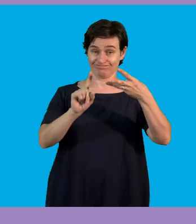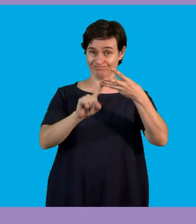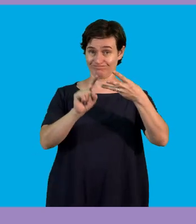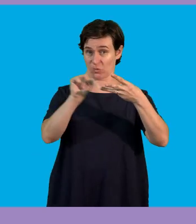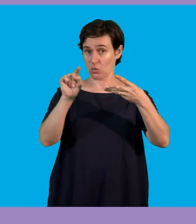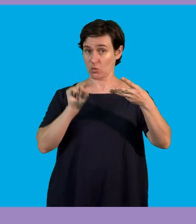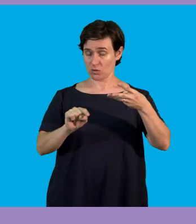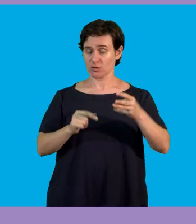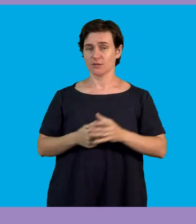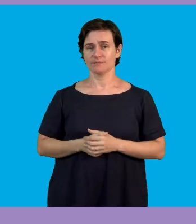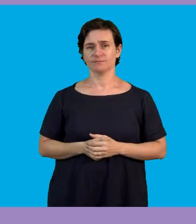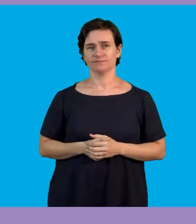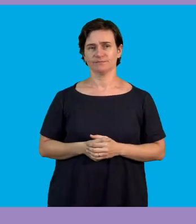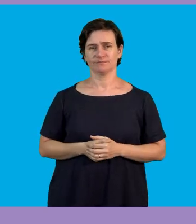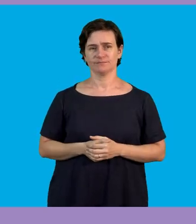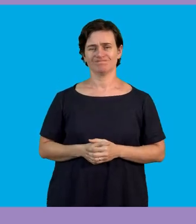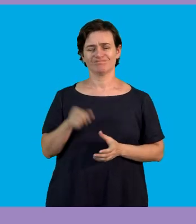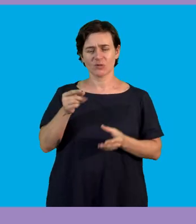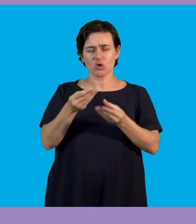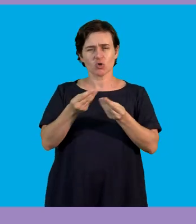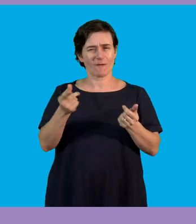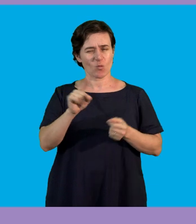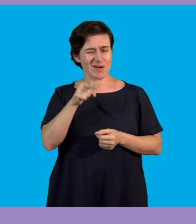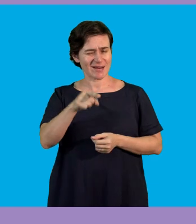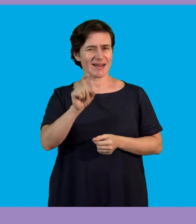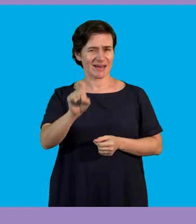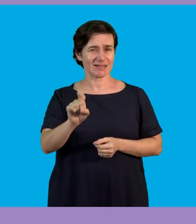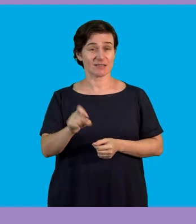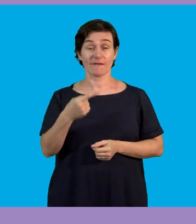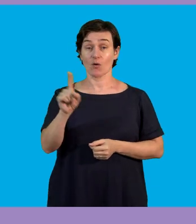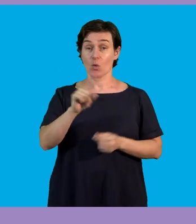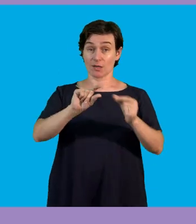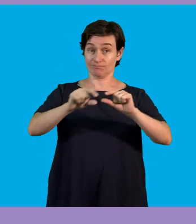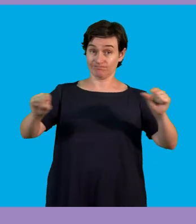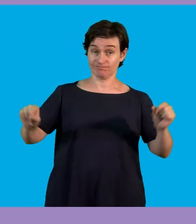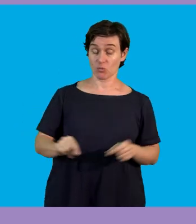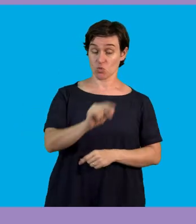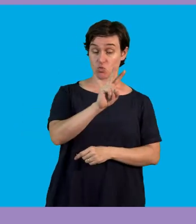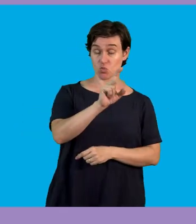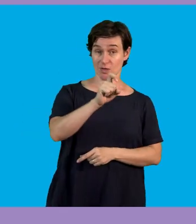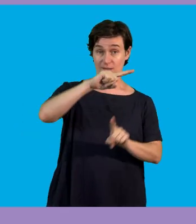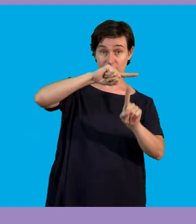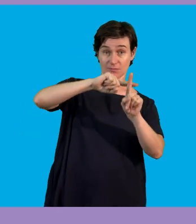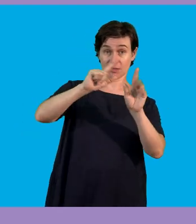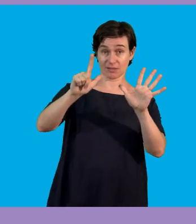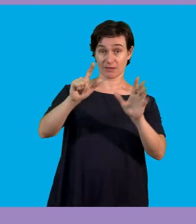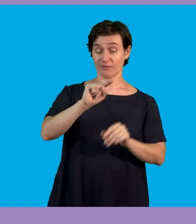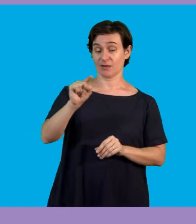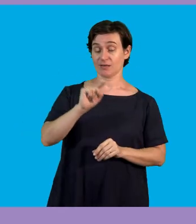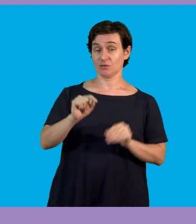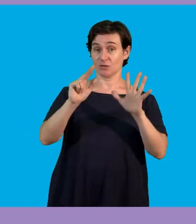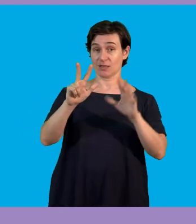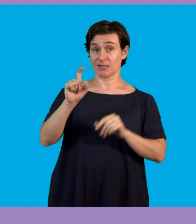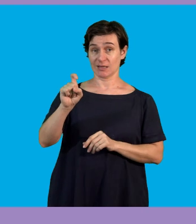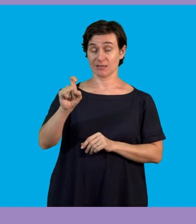the next one. The next question is solve for x in 2x plus